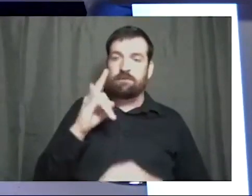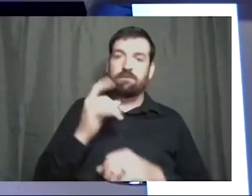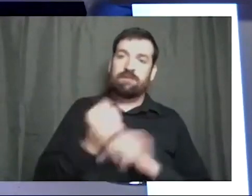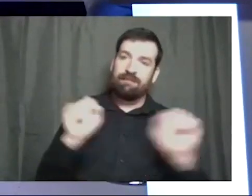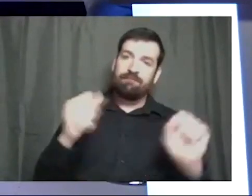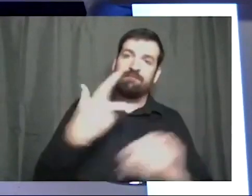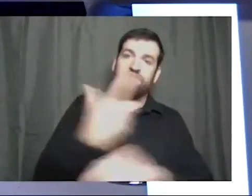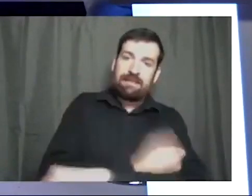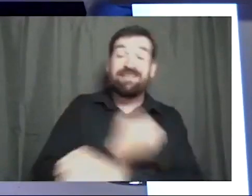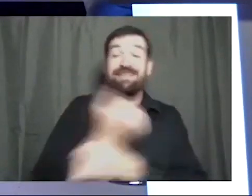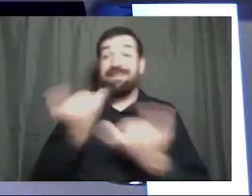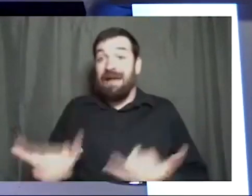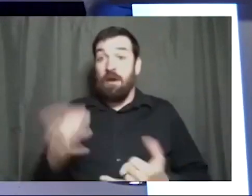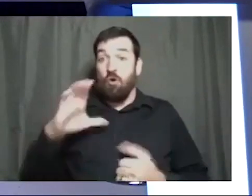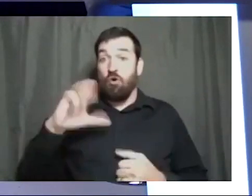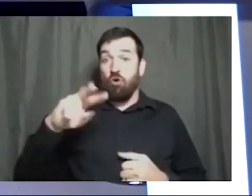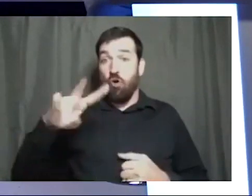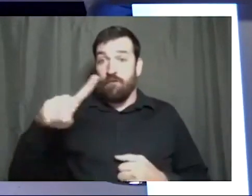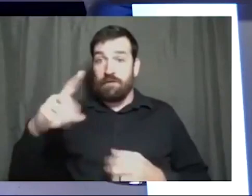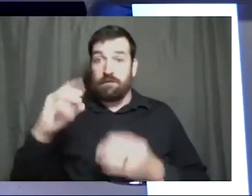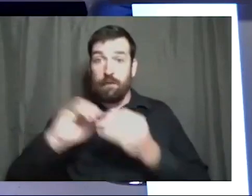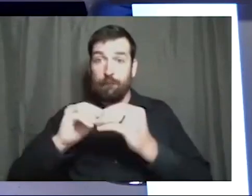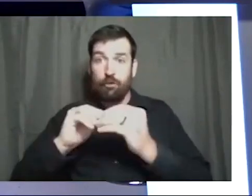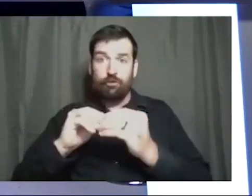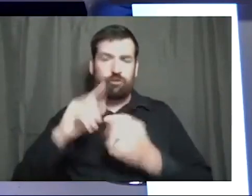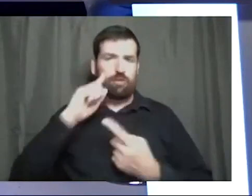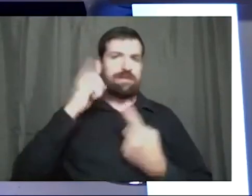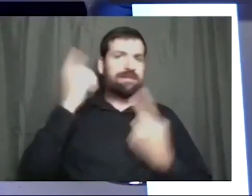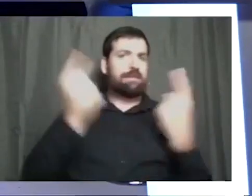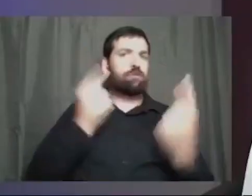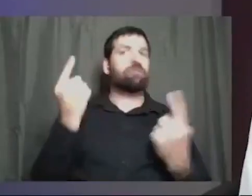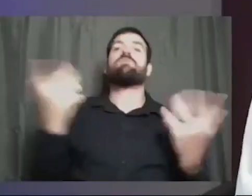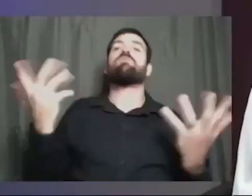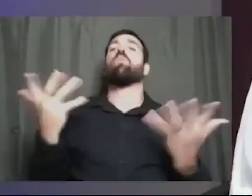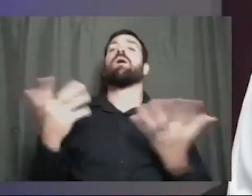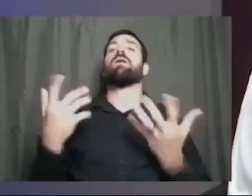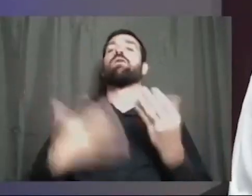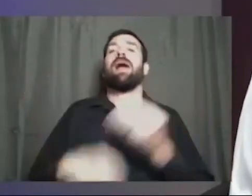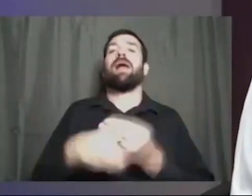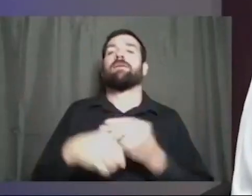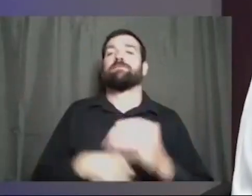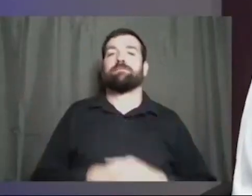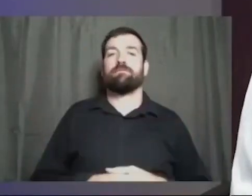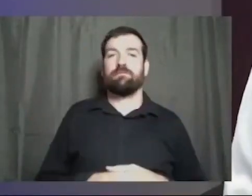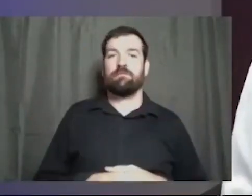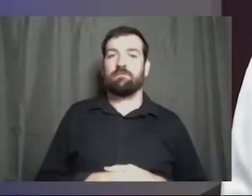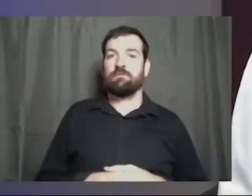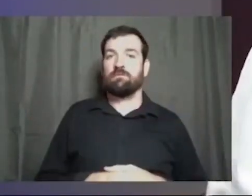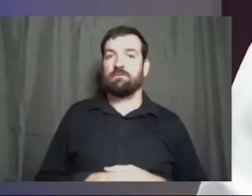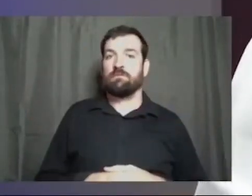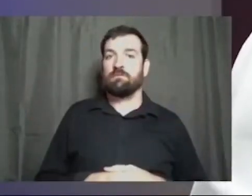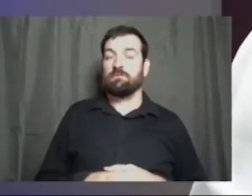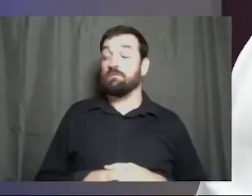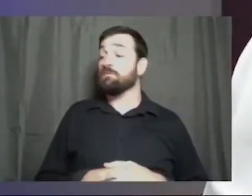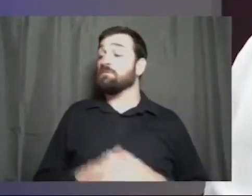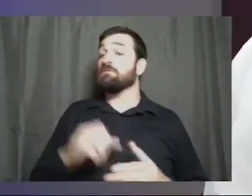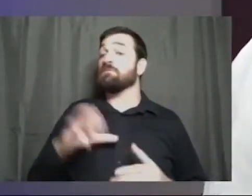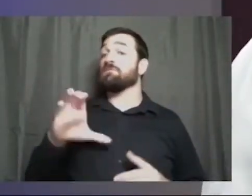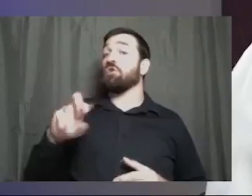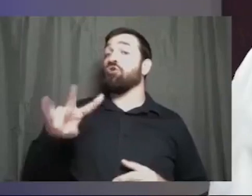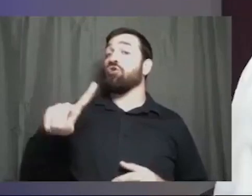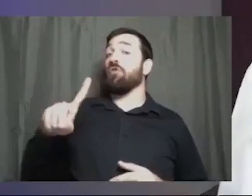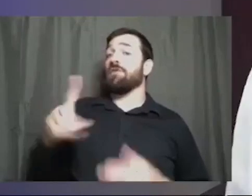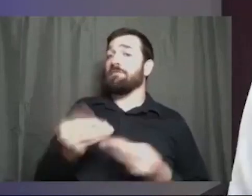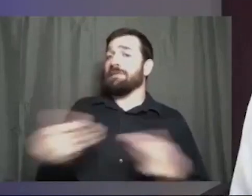COVID numbers to start to consider. What can you add for that? Well, I think the COVID mitigation strategies, masking, et